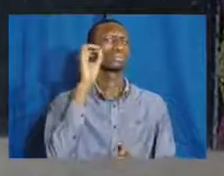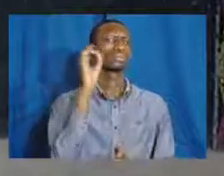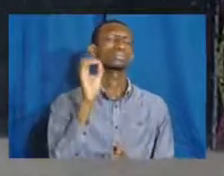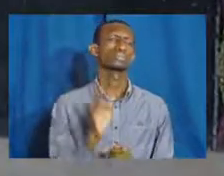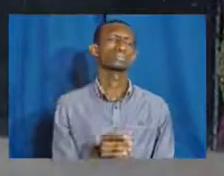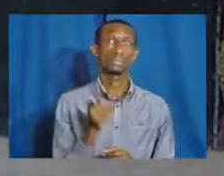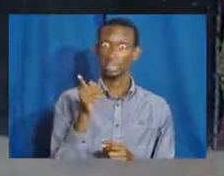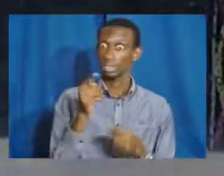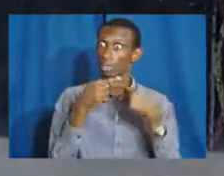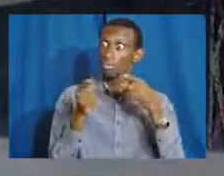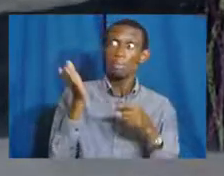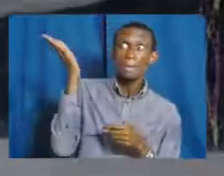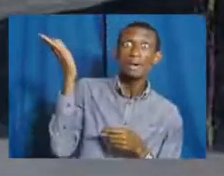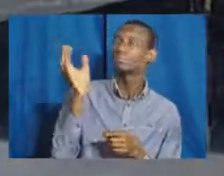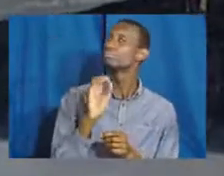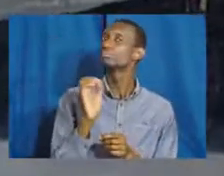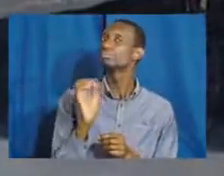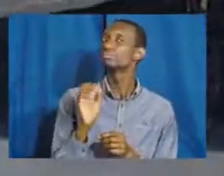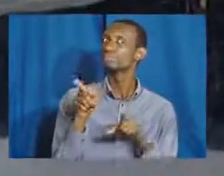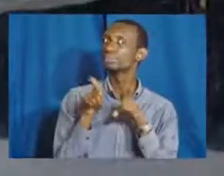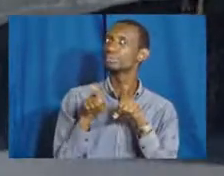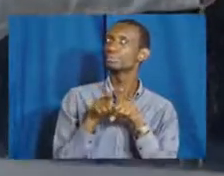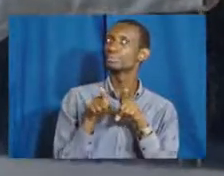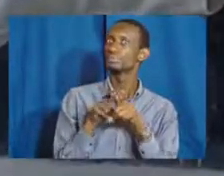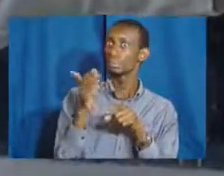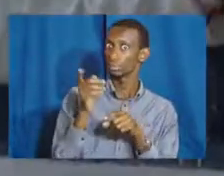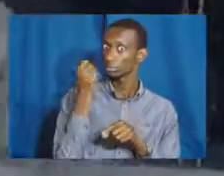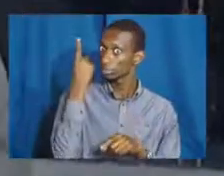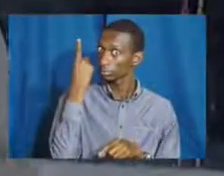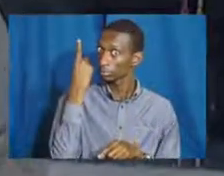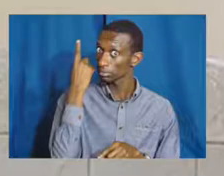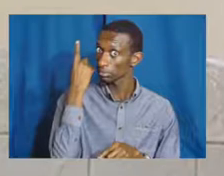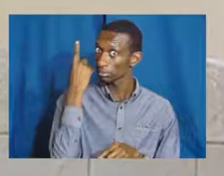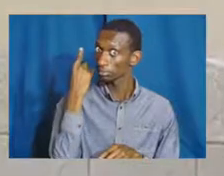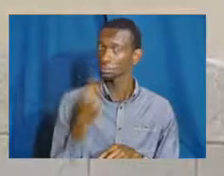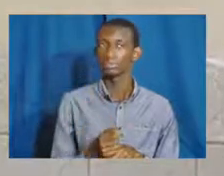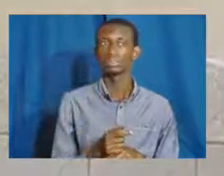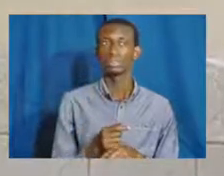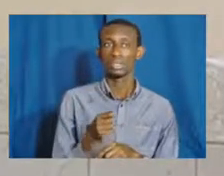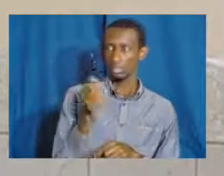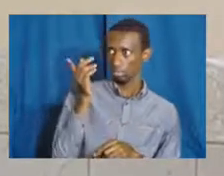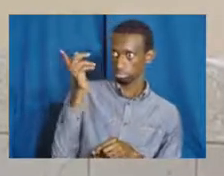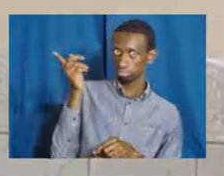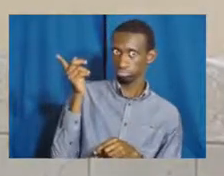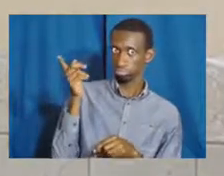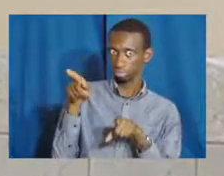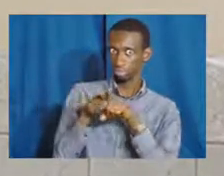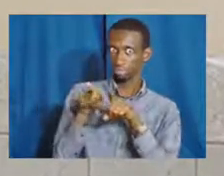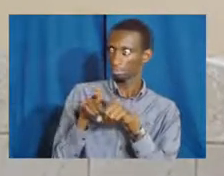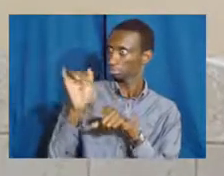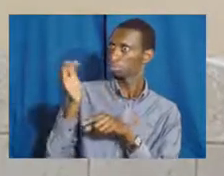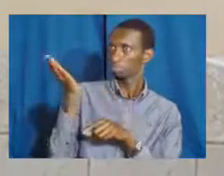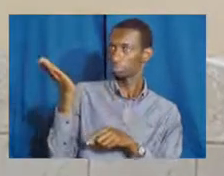It is not different from what you have there. Is it clear? The equation is still here written on